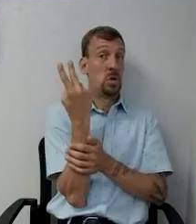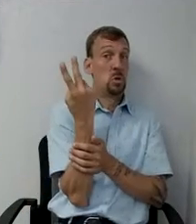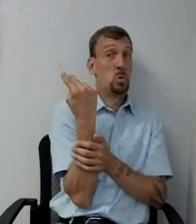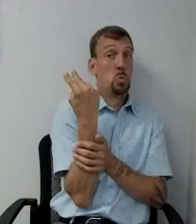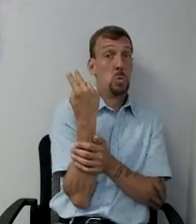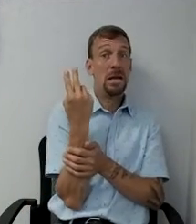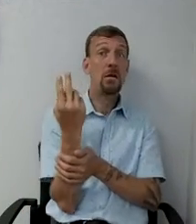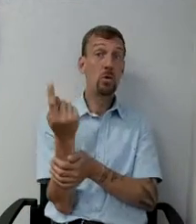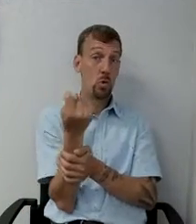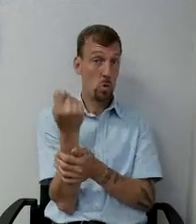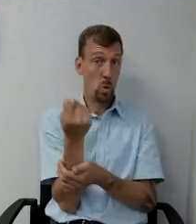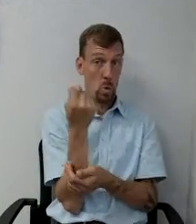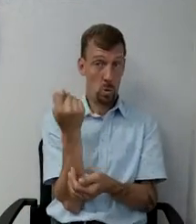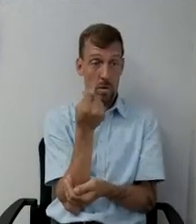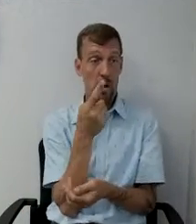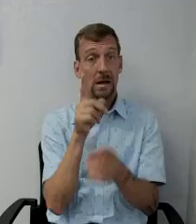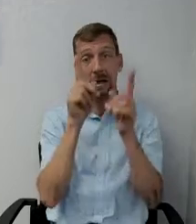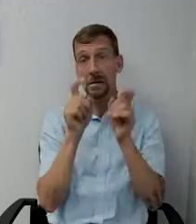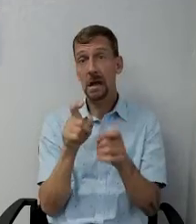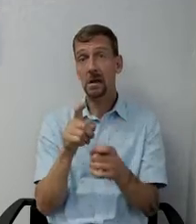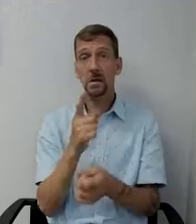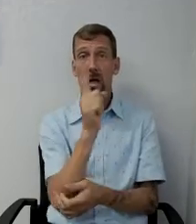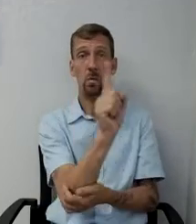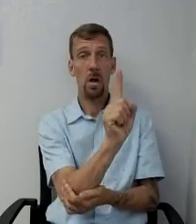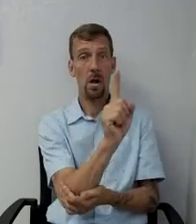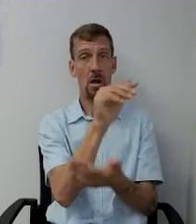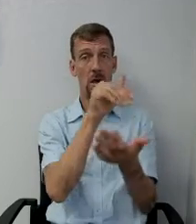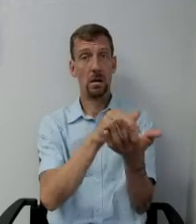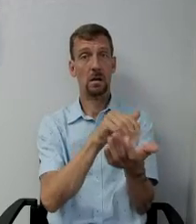days ago. We've tested